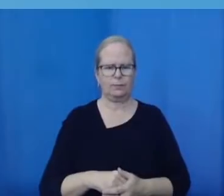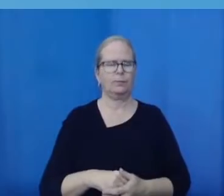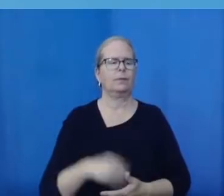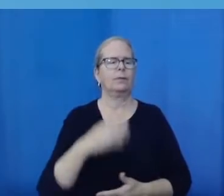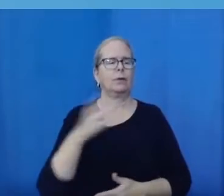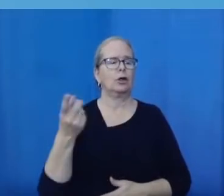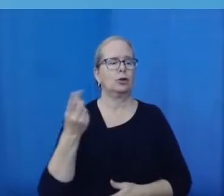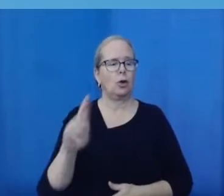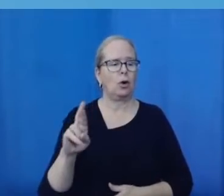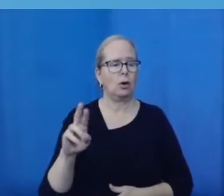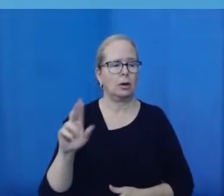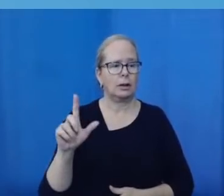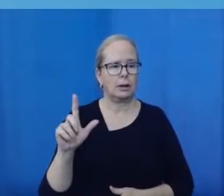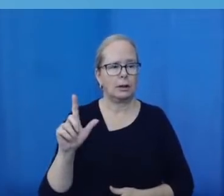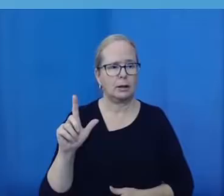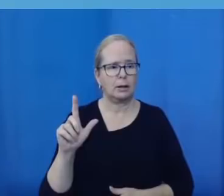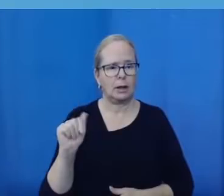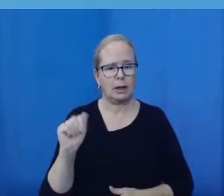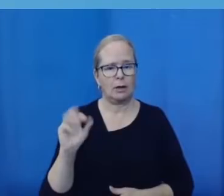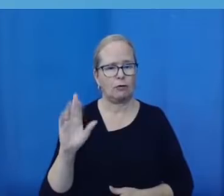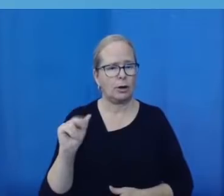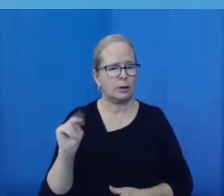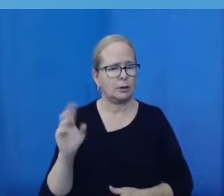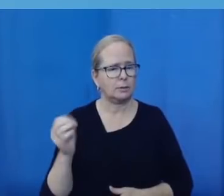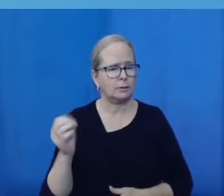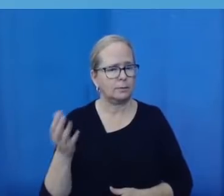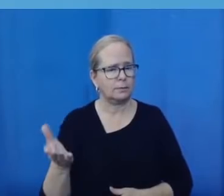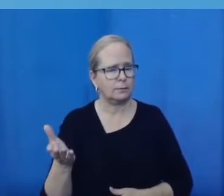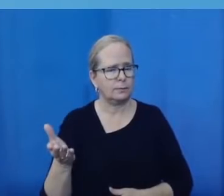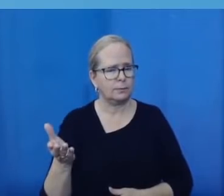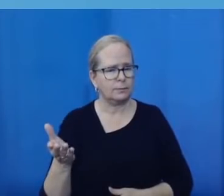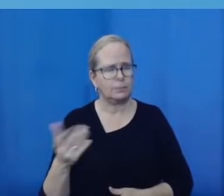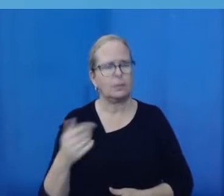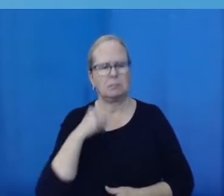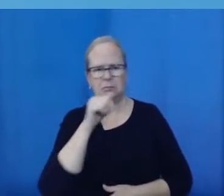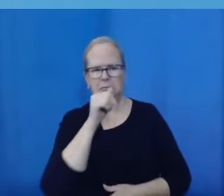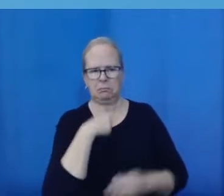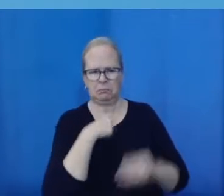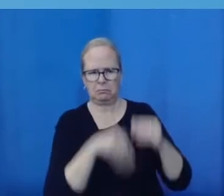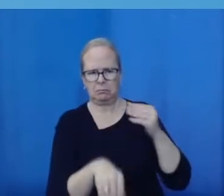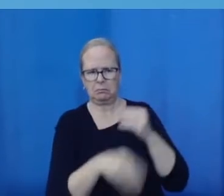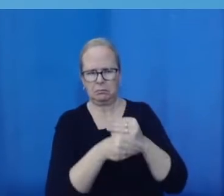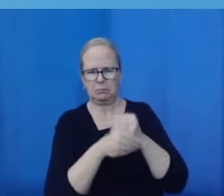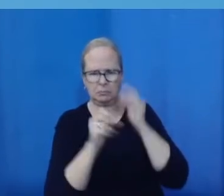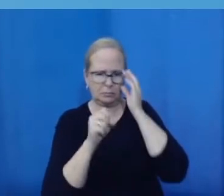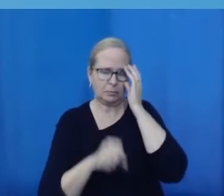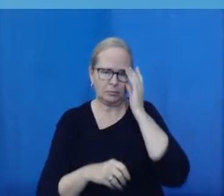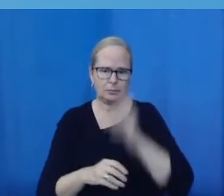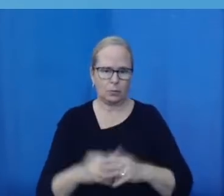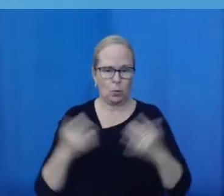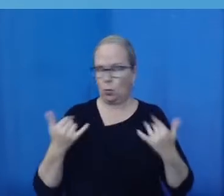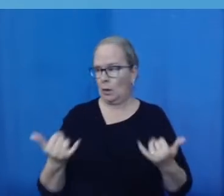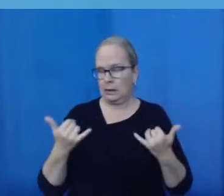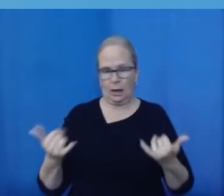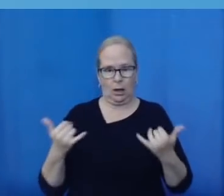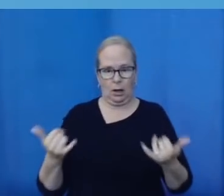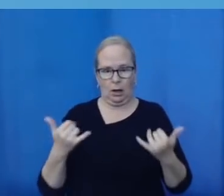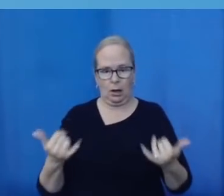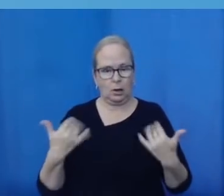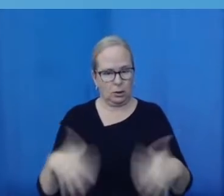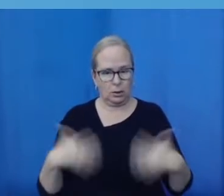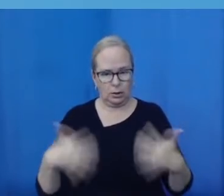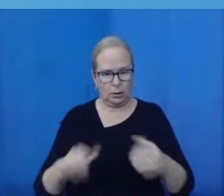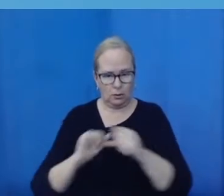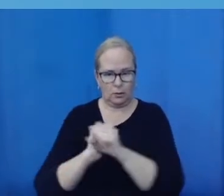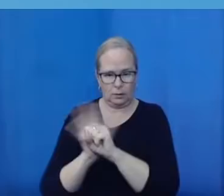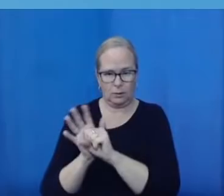it's a big thing. What we're going through is a big thing. And I don't know that distinguishing this is COVID versus, this is